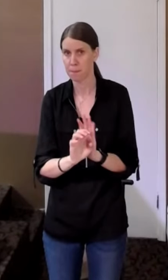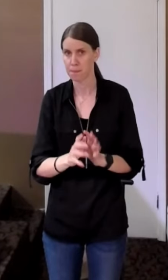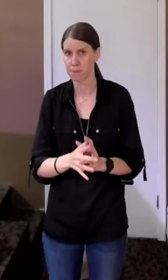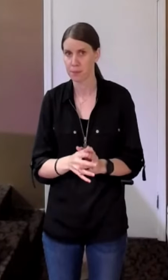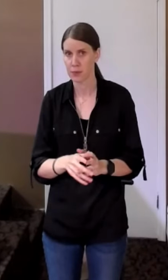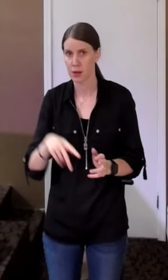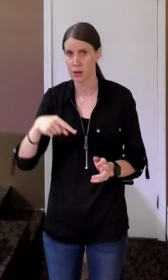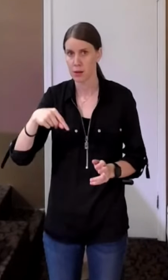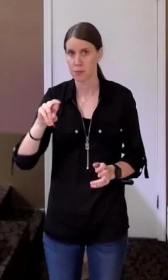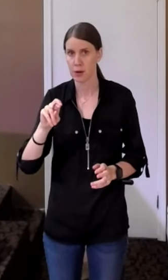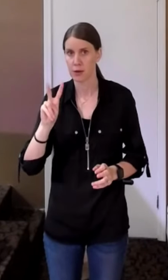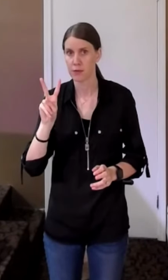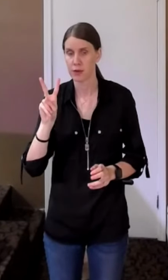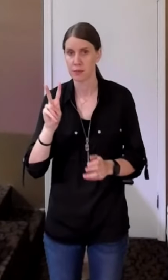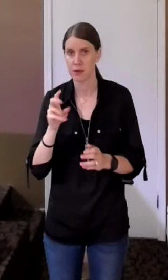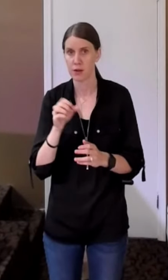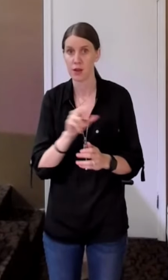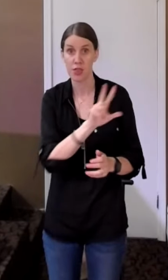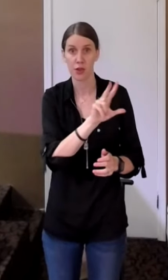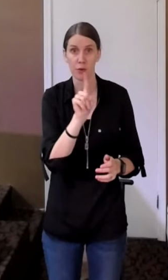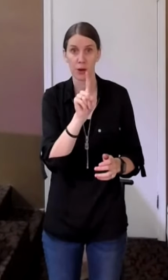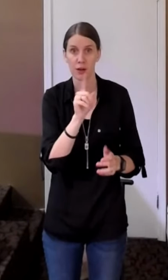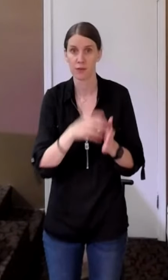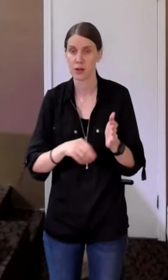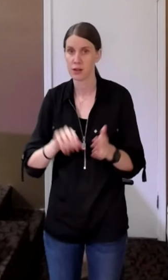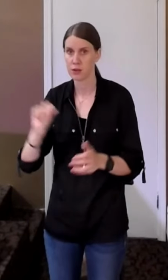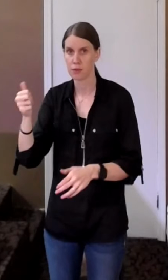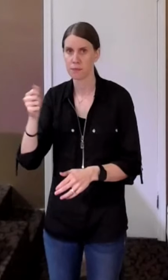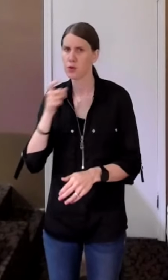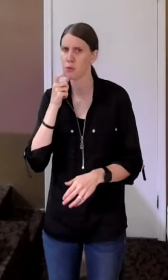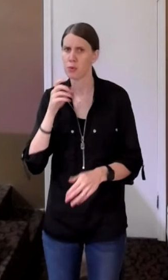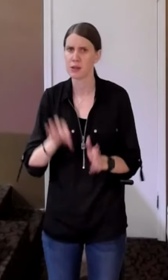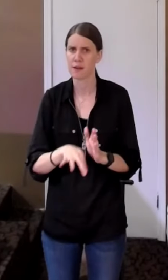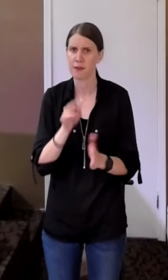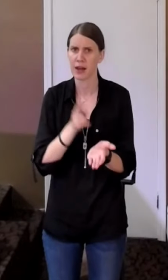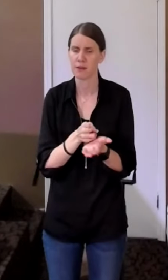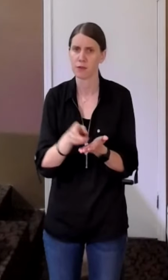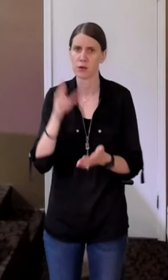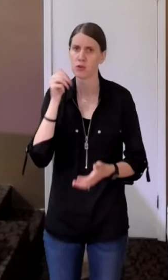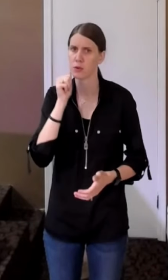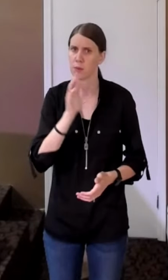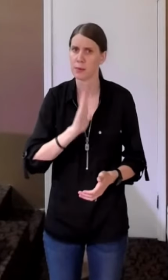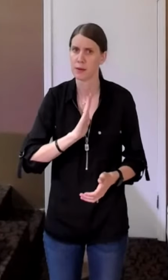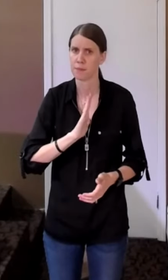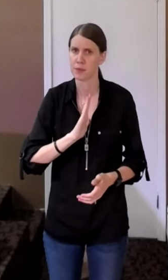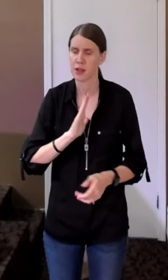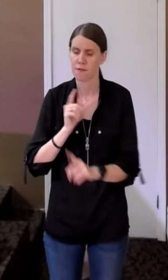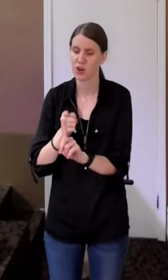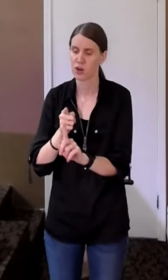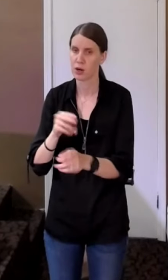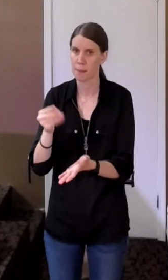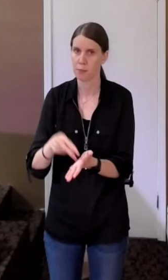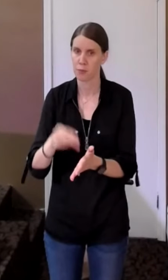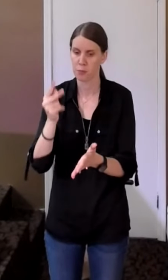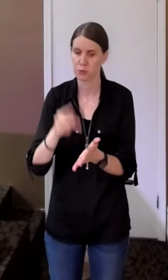In Proverbs 31:10, it says, "Who can find a virtuous woman? For her